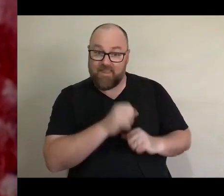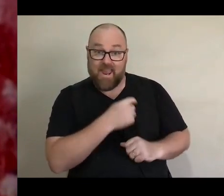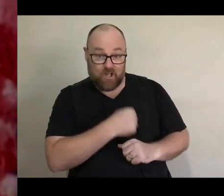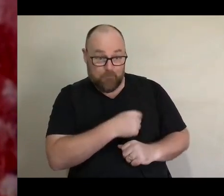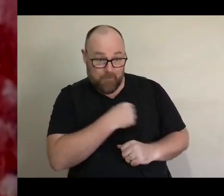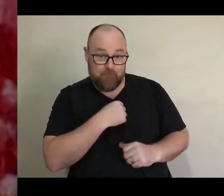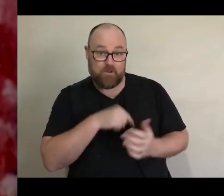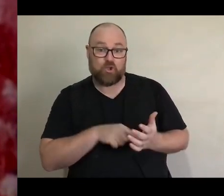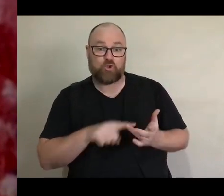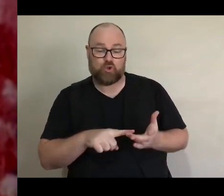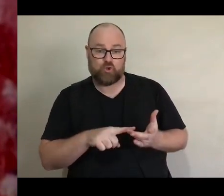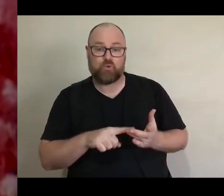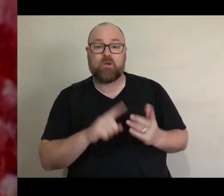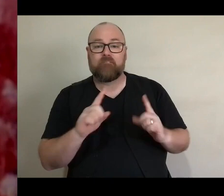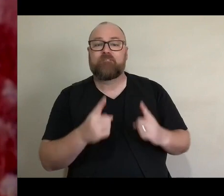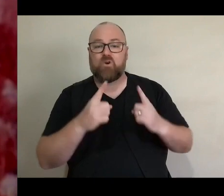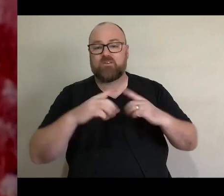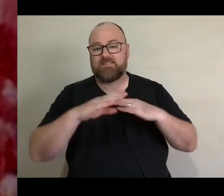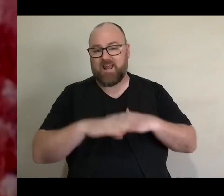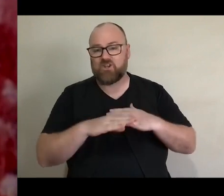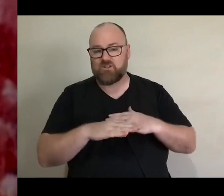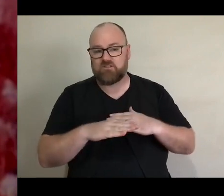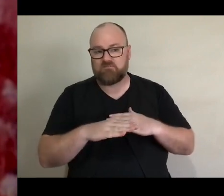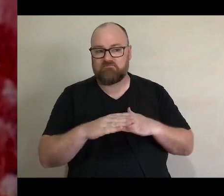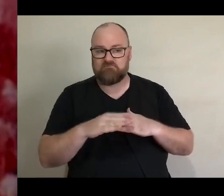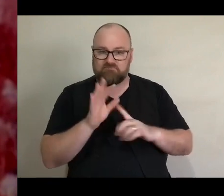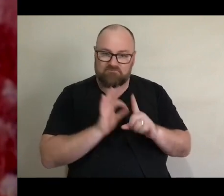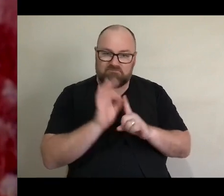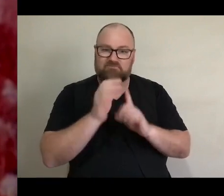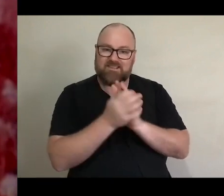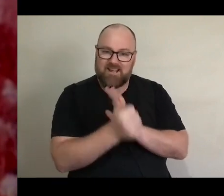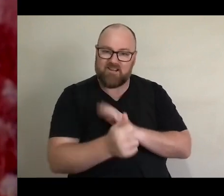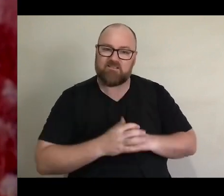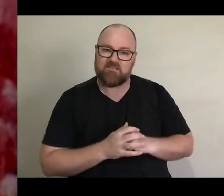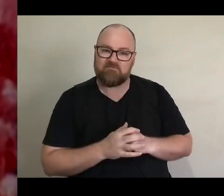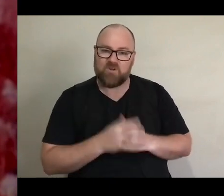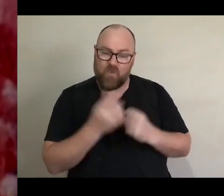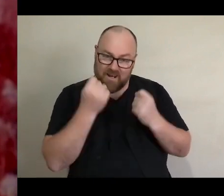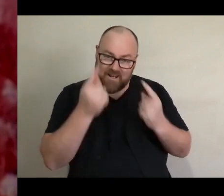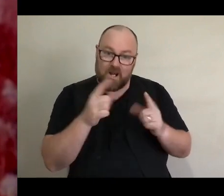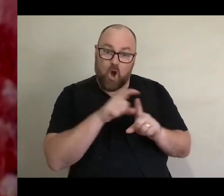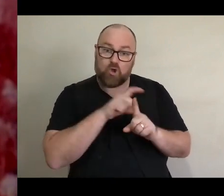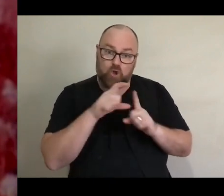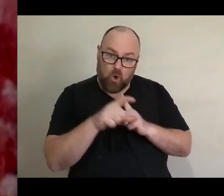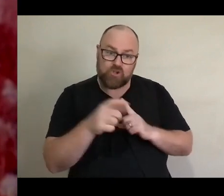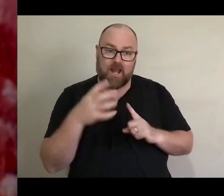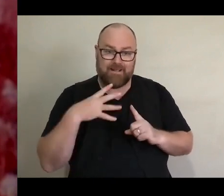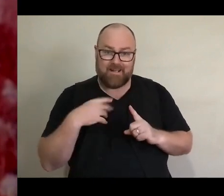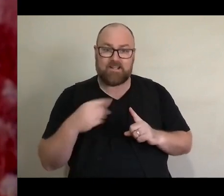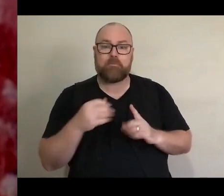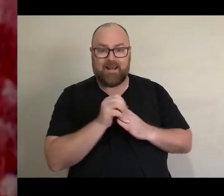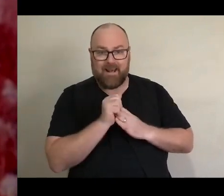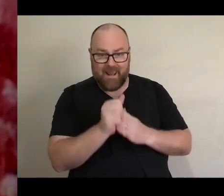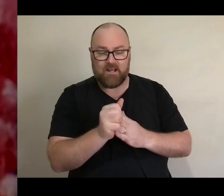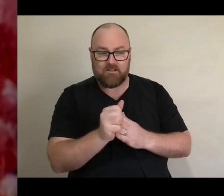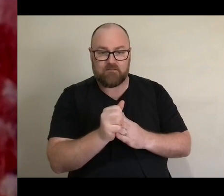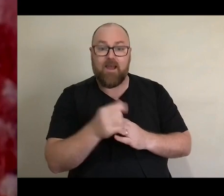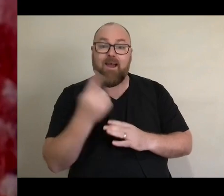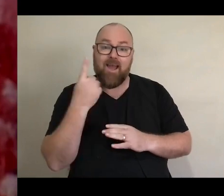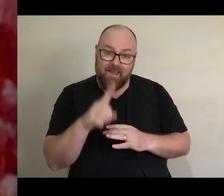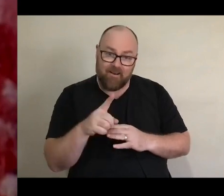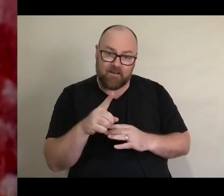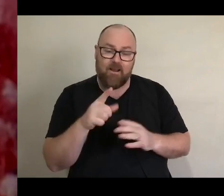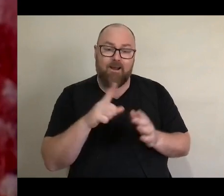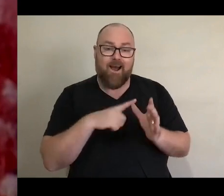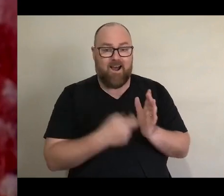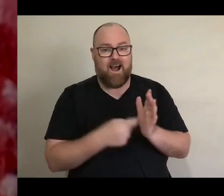Nations capacity building, to understand that culture needs to be led from, and arts needs to come from that cultural place